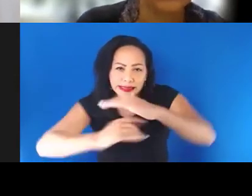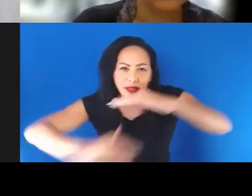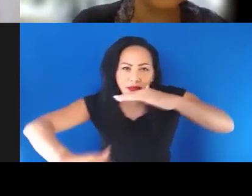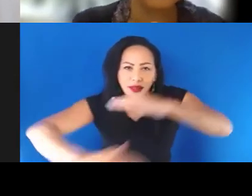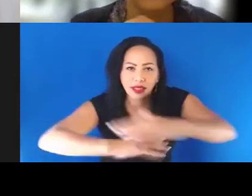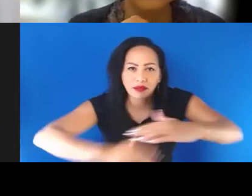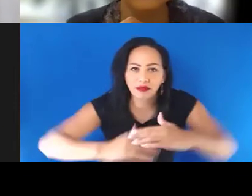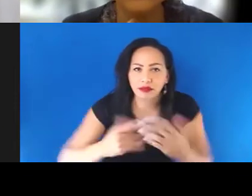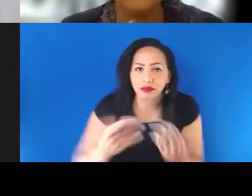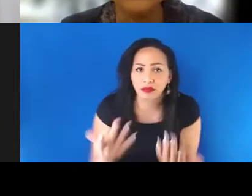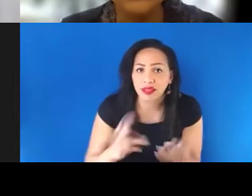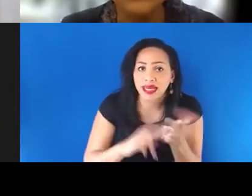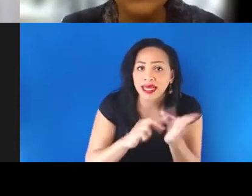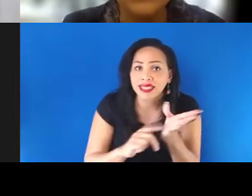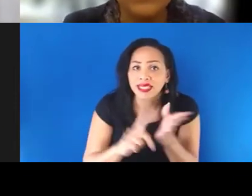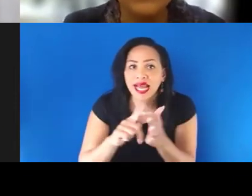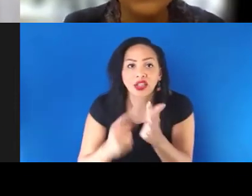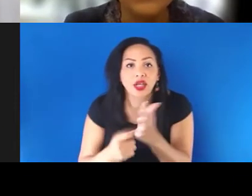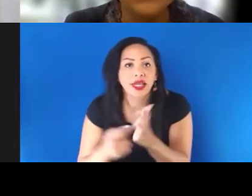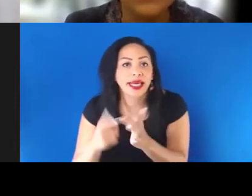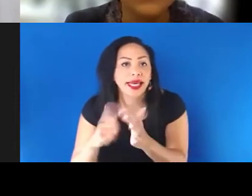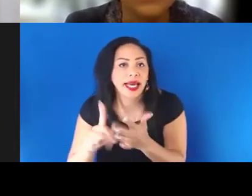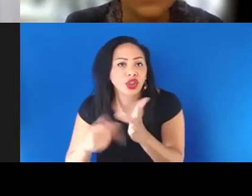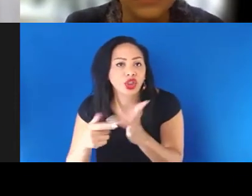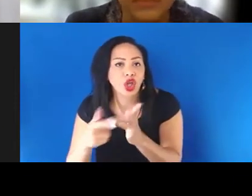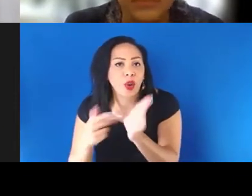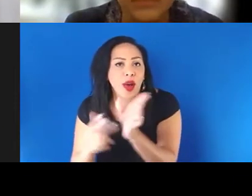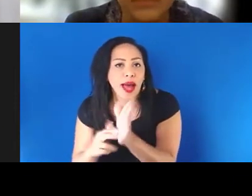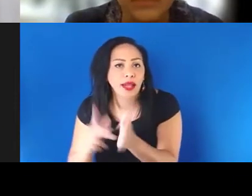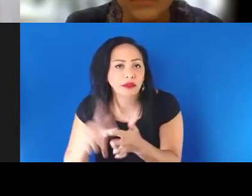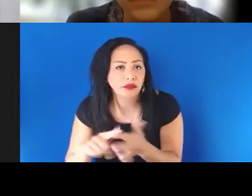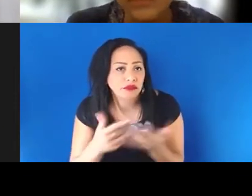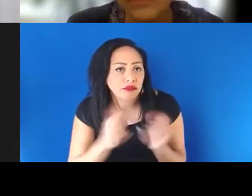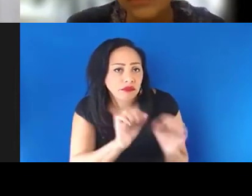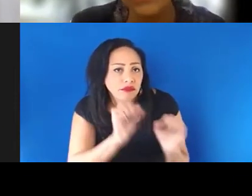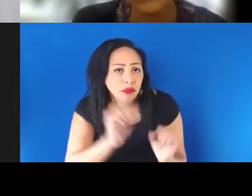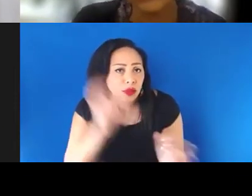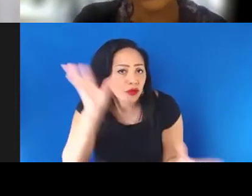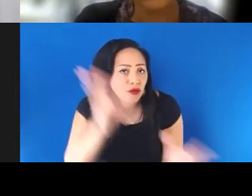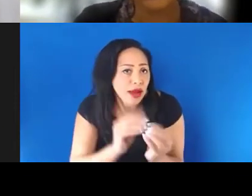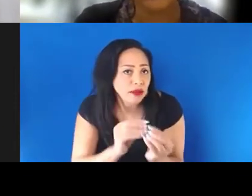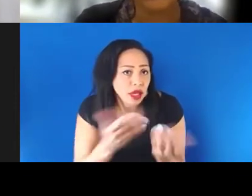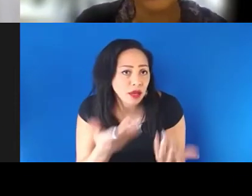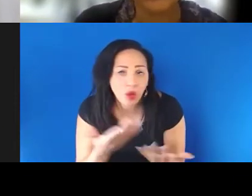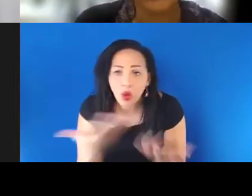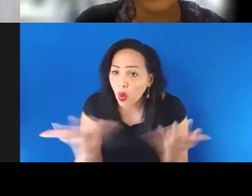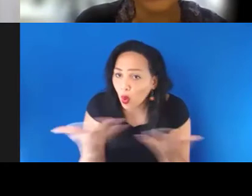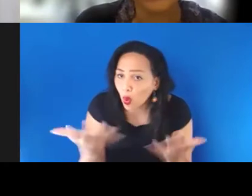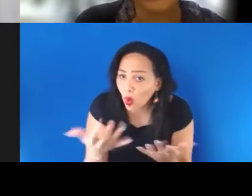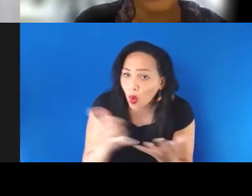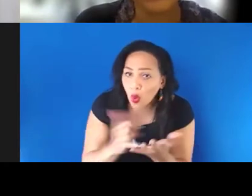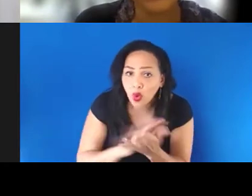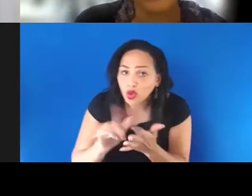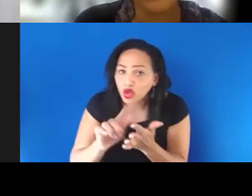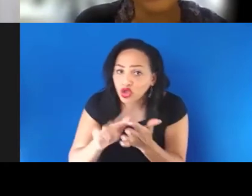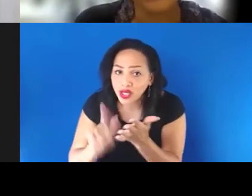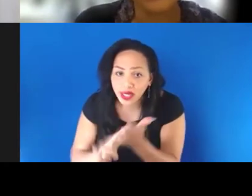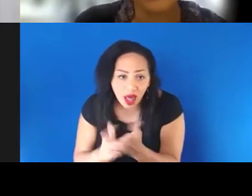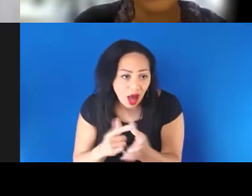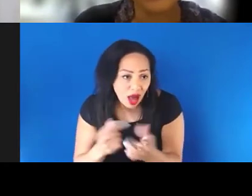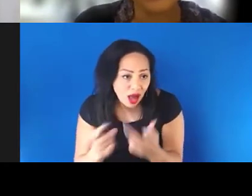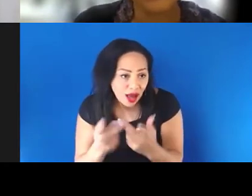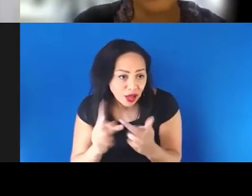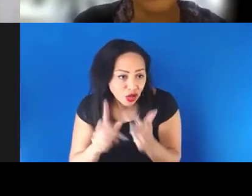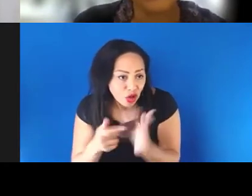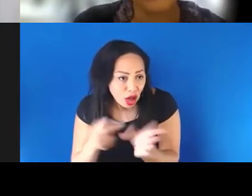your immediate reaction to that. And then if Maria Elena and Sheila also want to give us another 30 seconds, I think we could make it. Thank you very